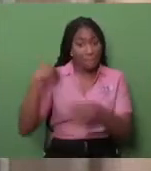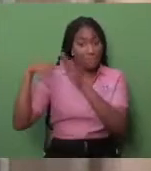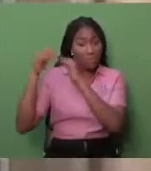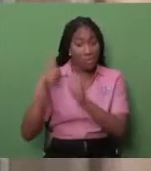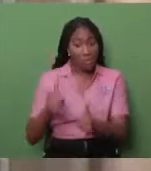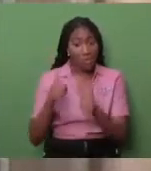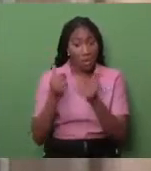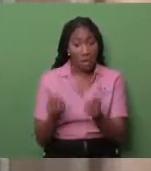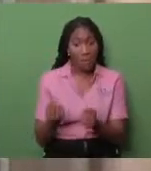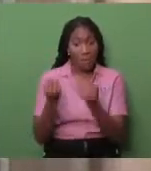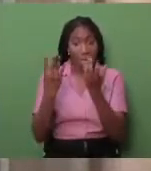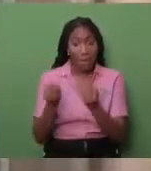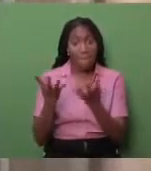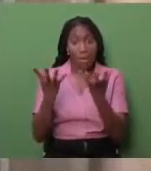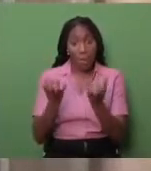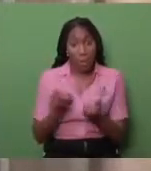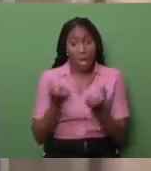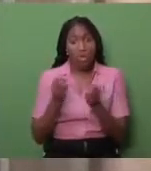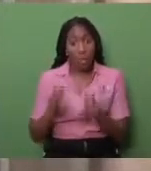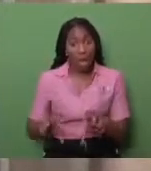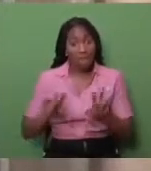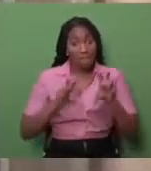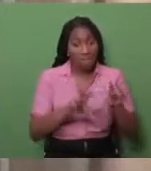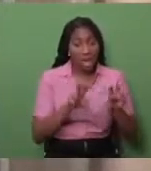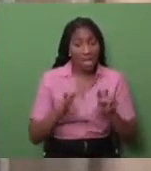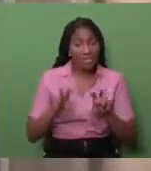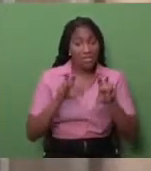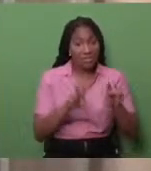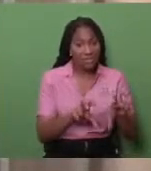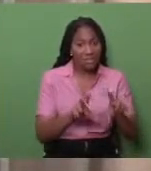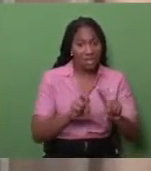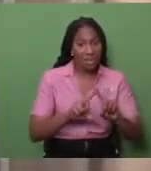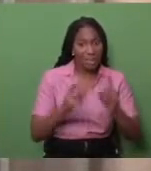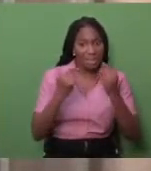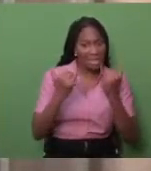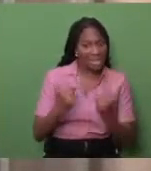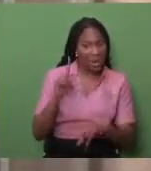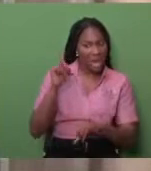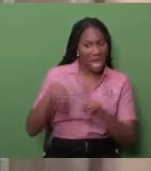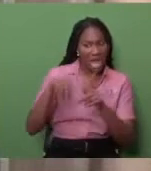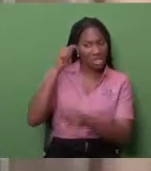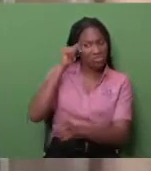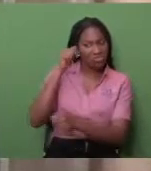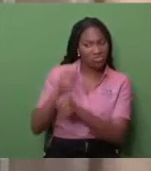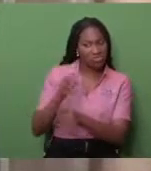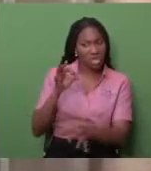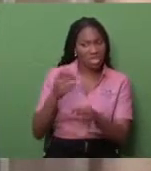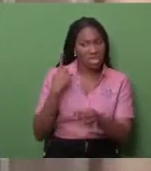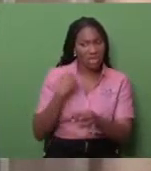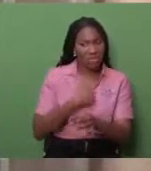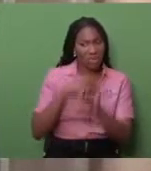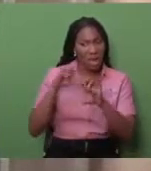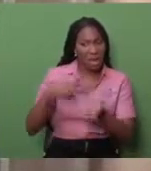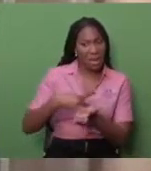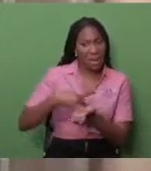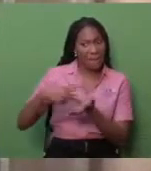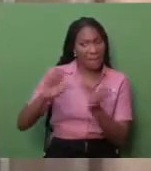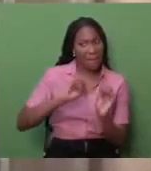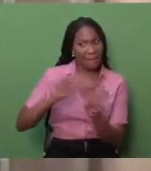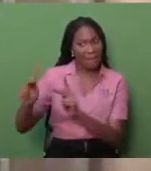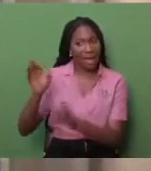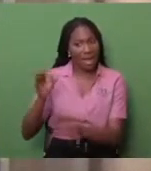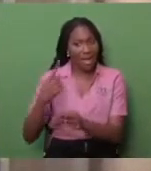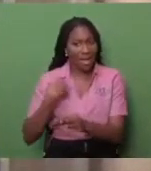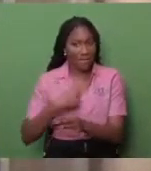that cannot be trusted to repay debtors, to pay the creditors. Our credit rating is now so bad, I think that not